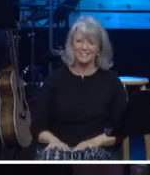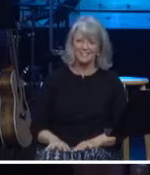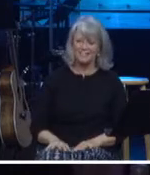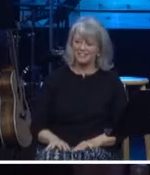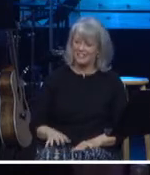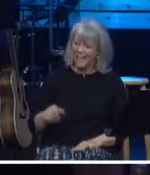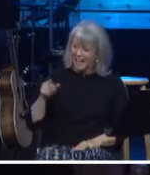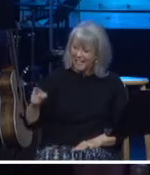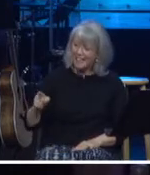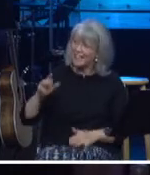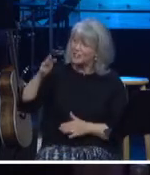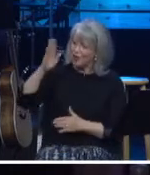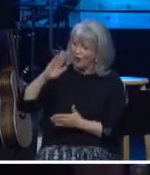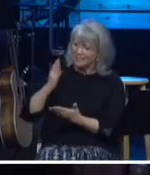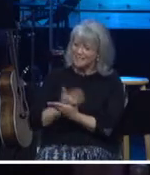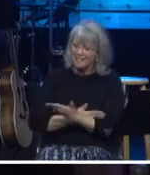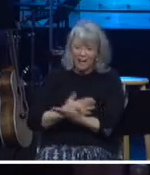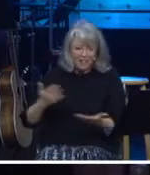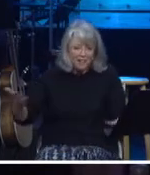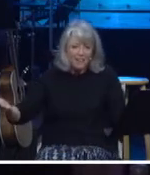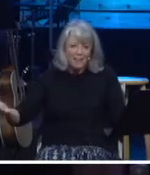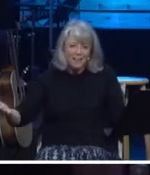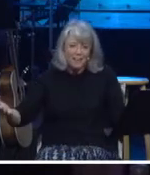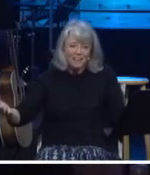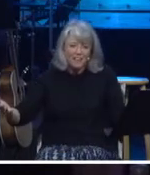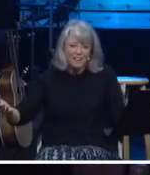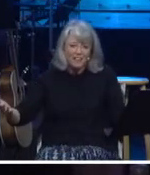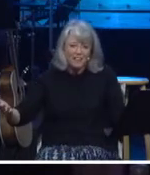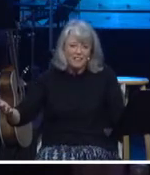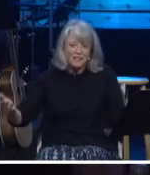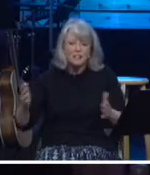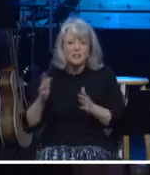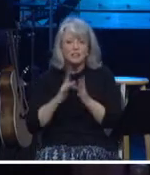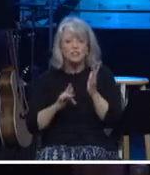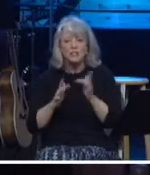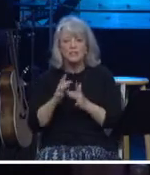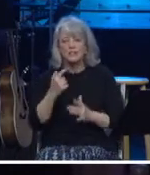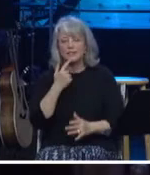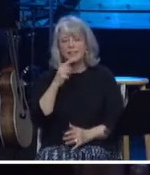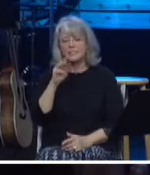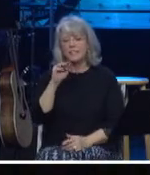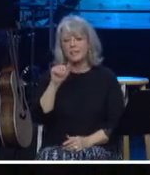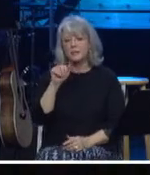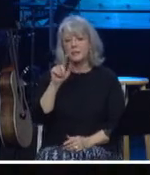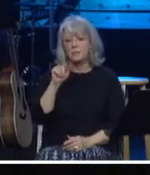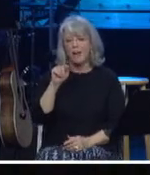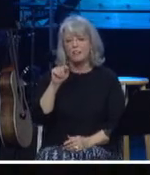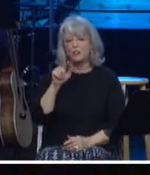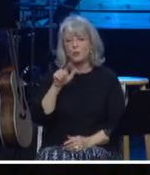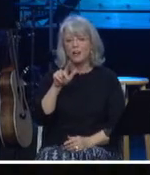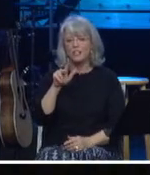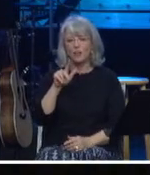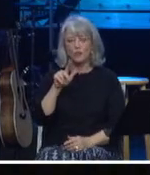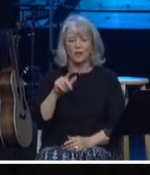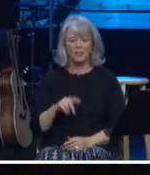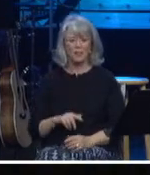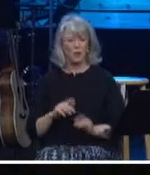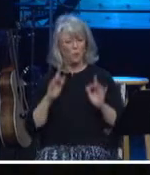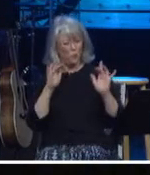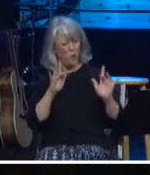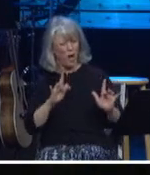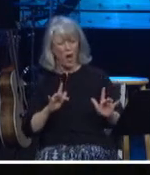Well, listen to what Jesus said about them. You can kind of understand. Matthew 23, "Woe to you." Here's a pronouncement of